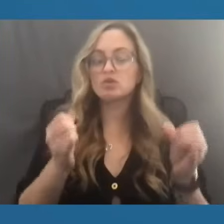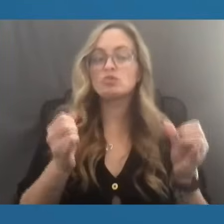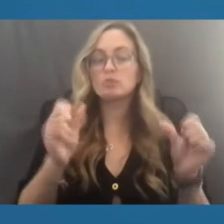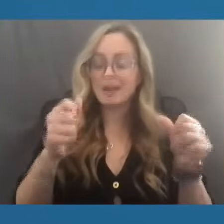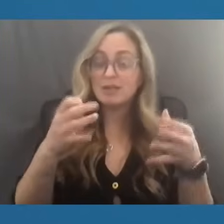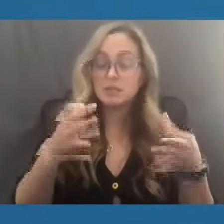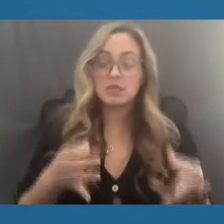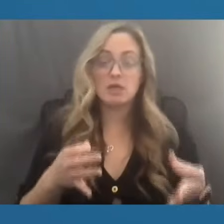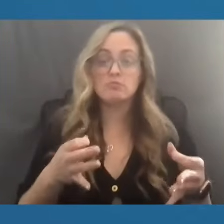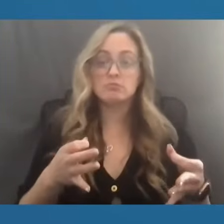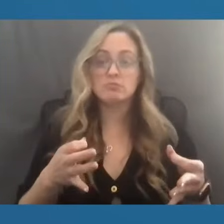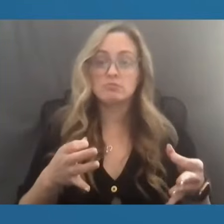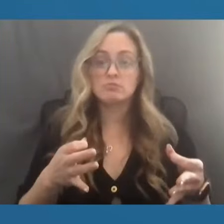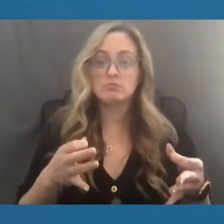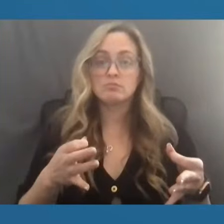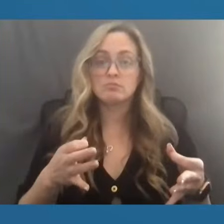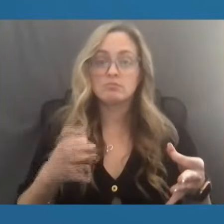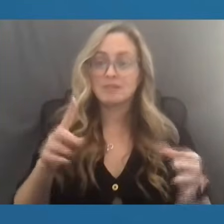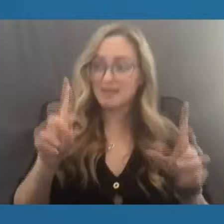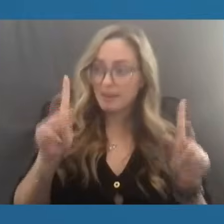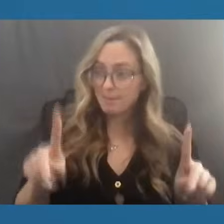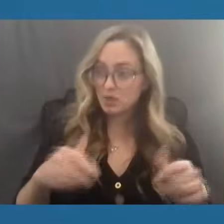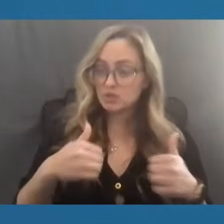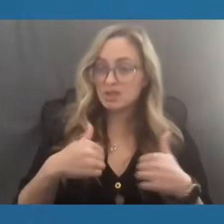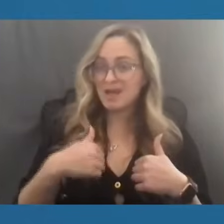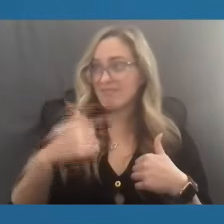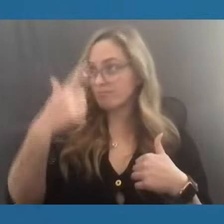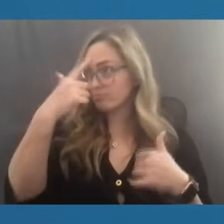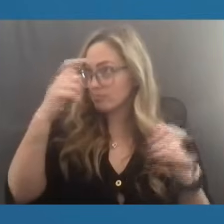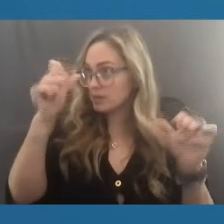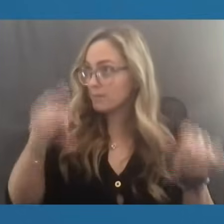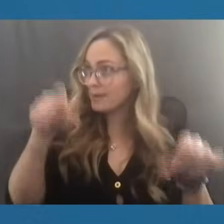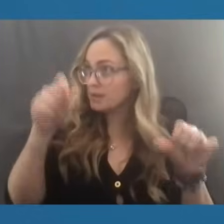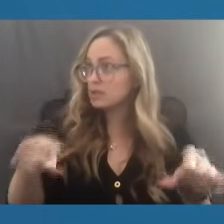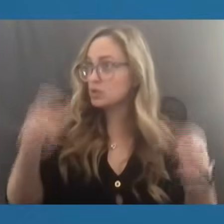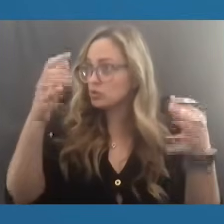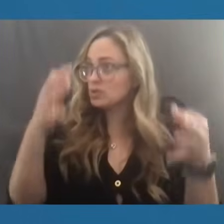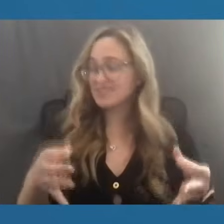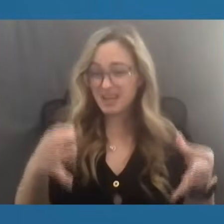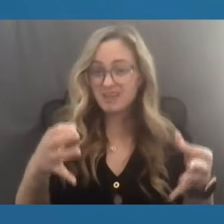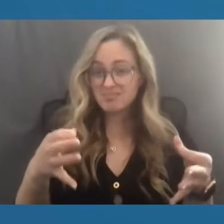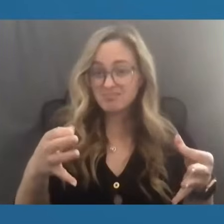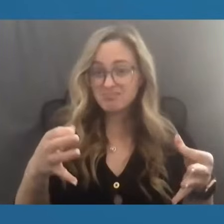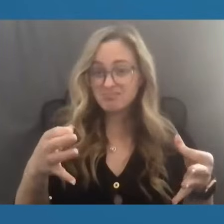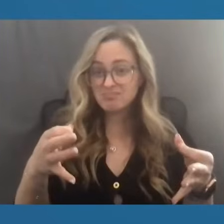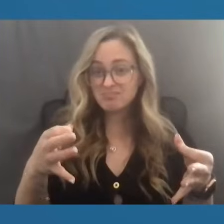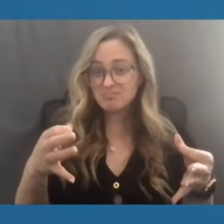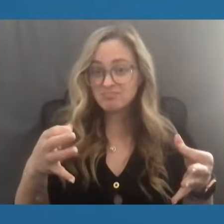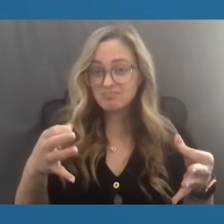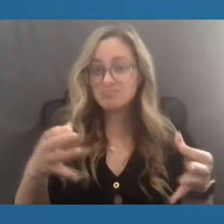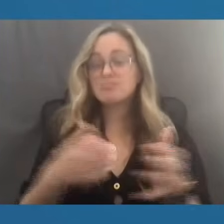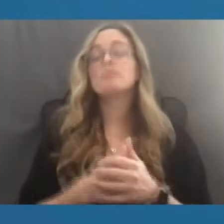determine, does this person have the capacity, the mental ability to make this decision? I need to know that.